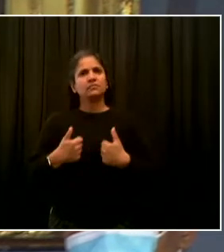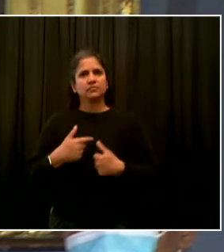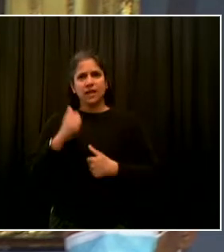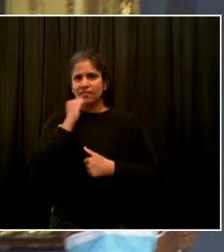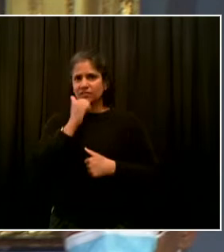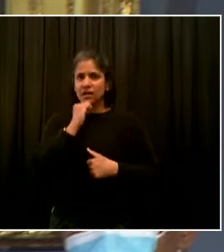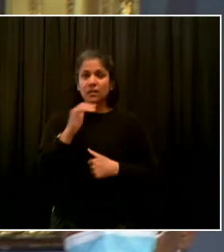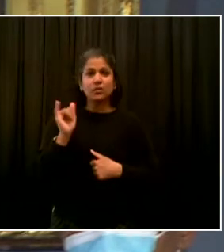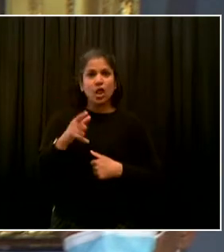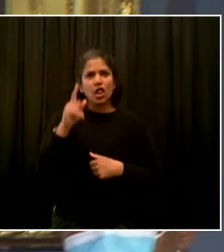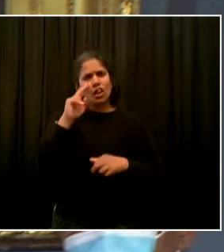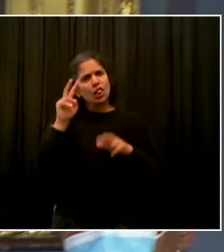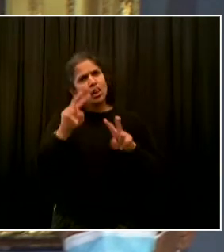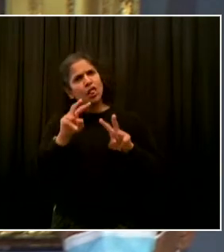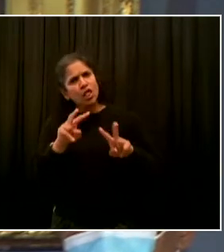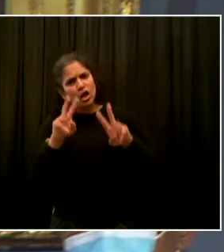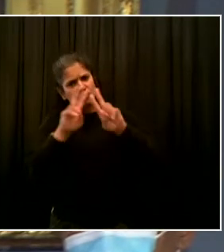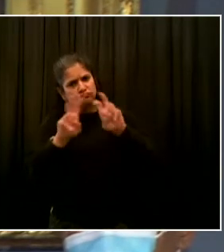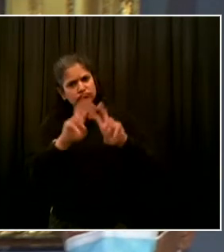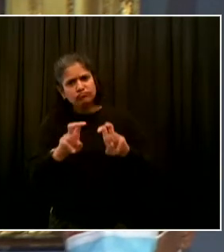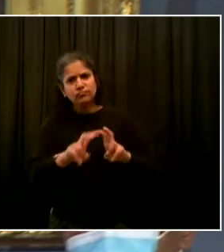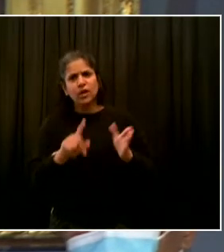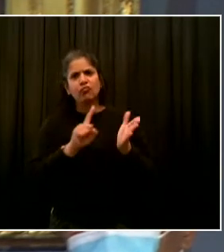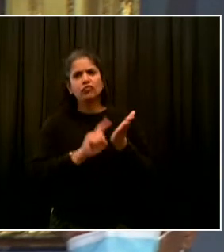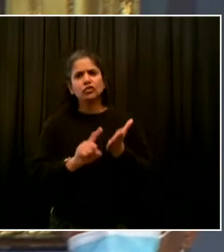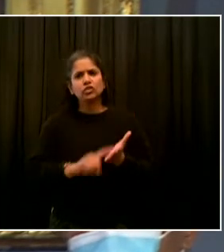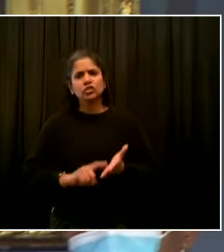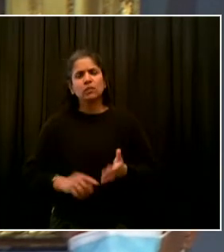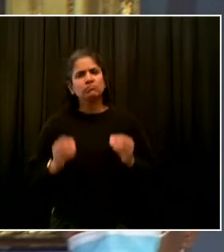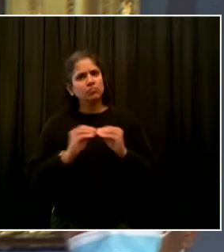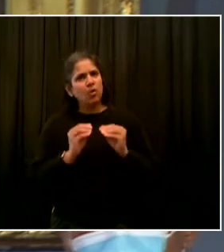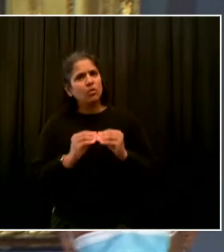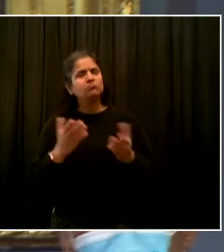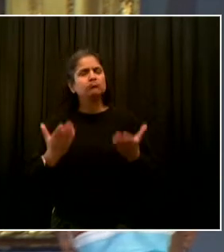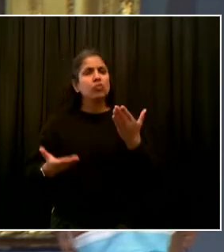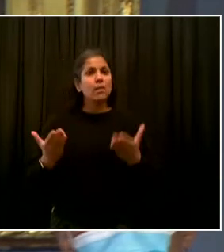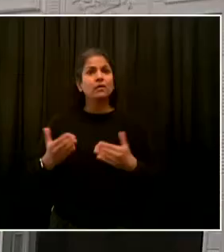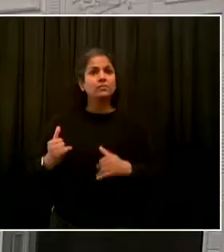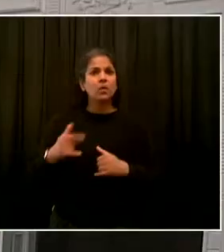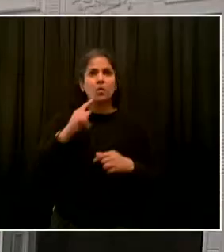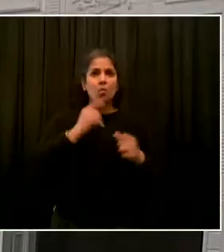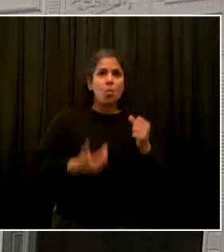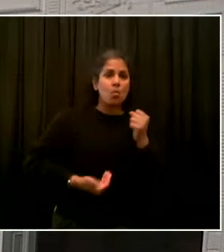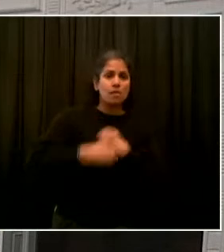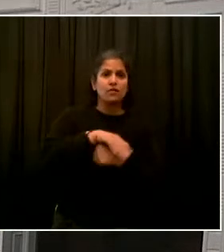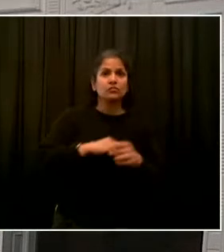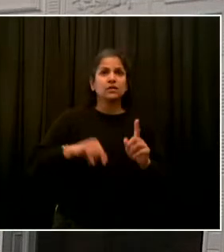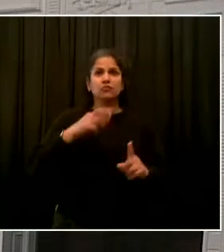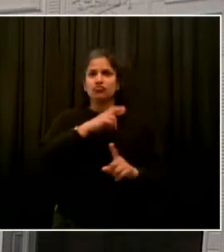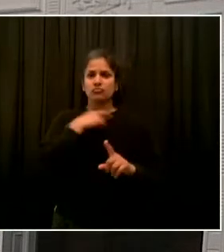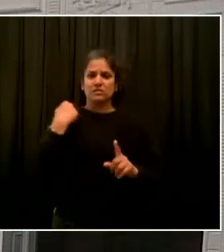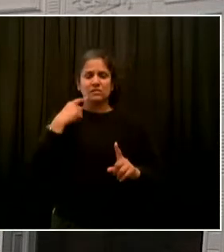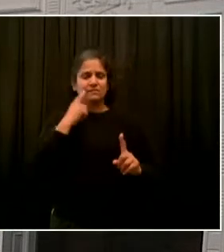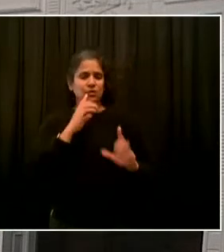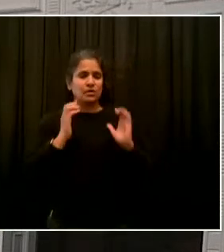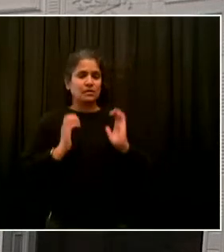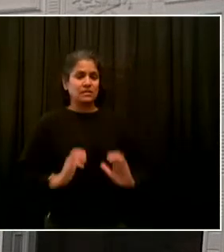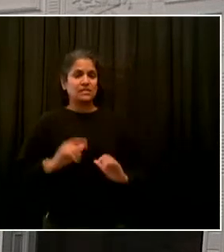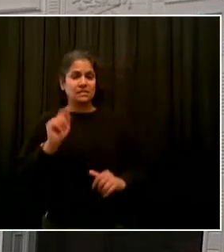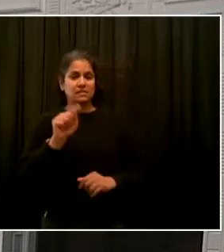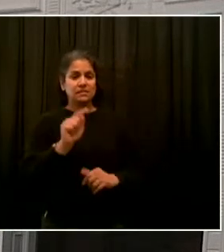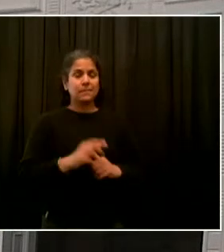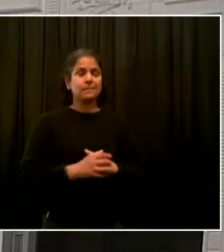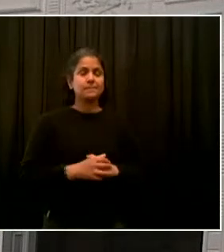trajectory, and we think that that's going to increase overall risk in the city. If I could just follow up, Doctor. So if you've decided that